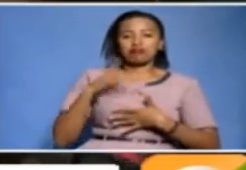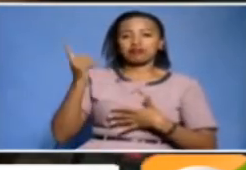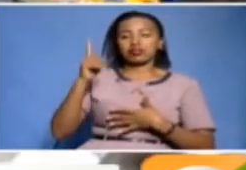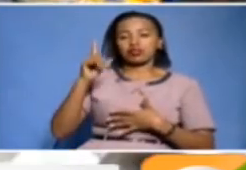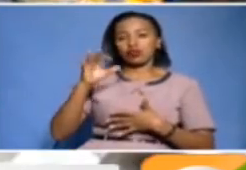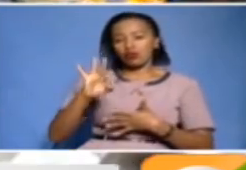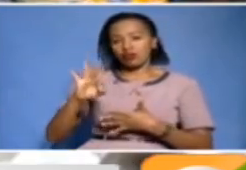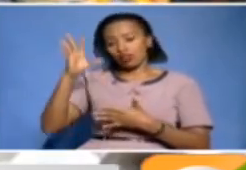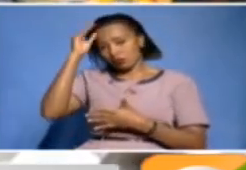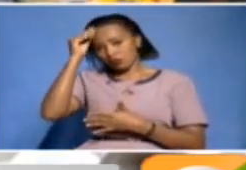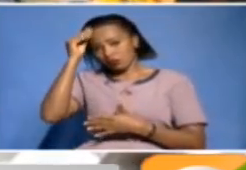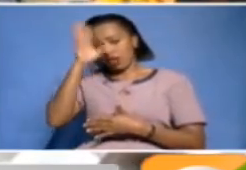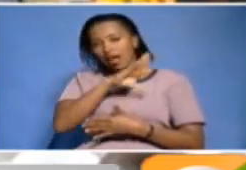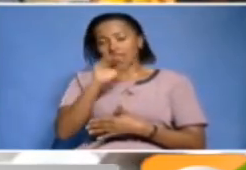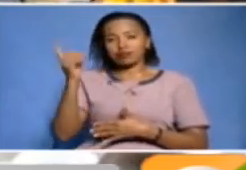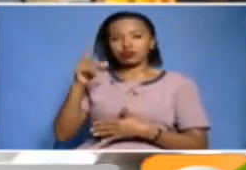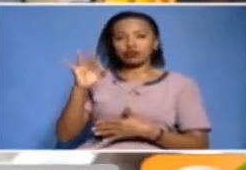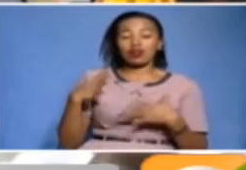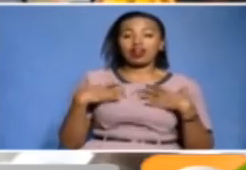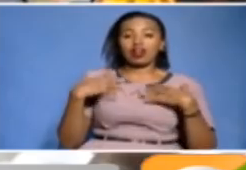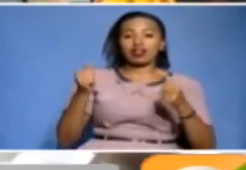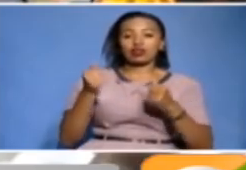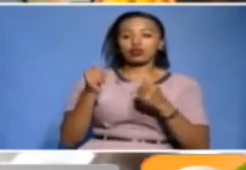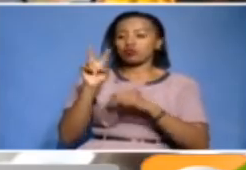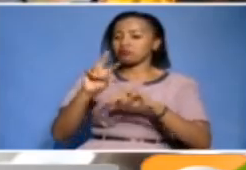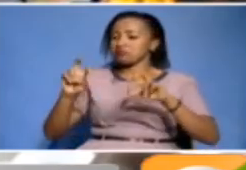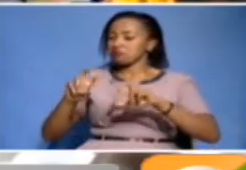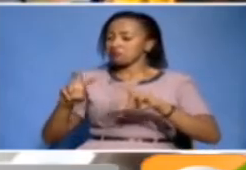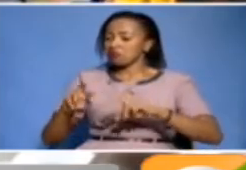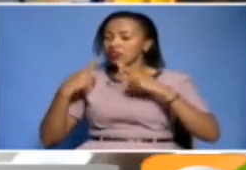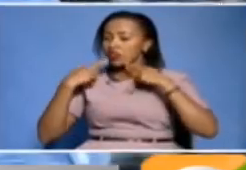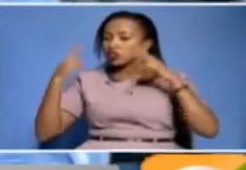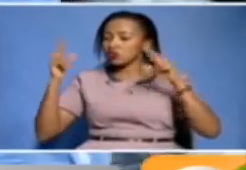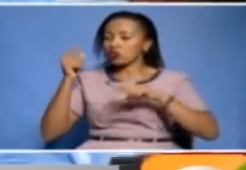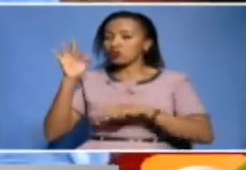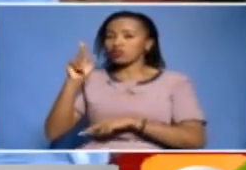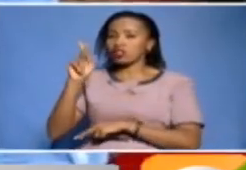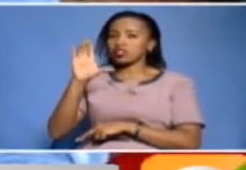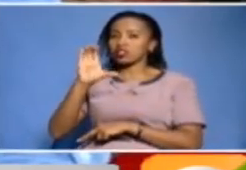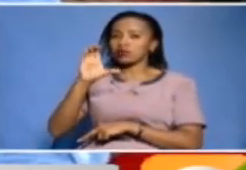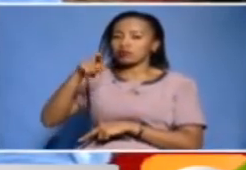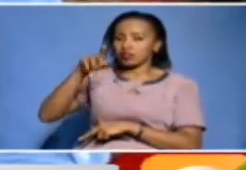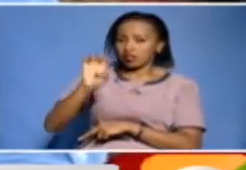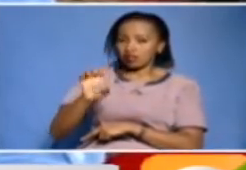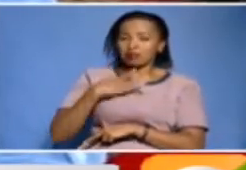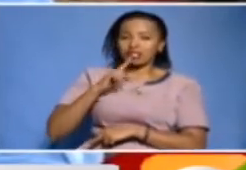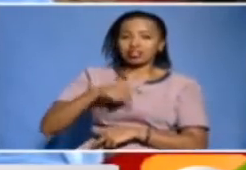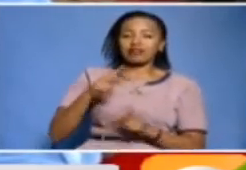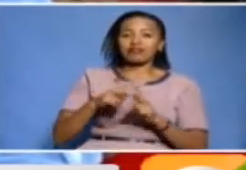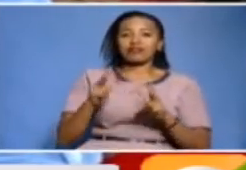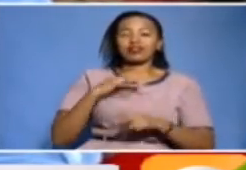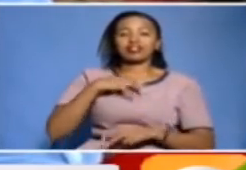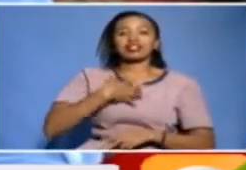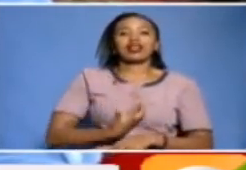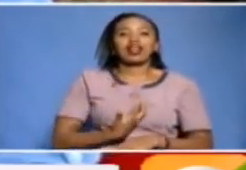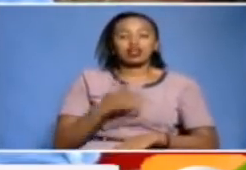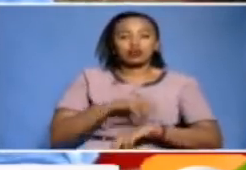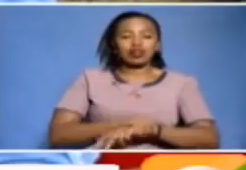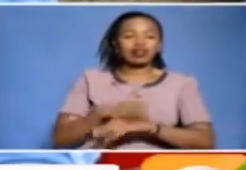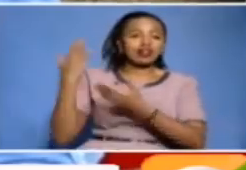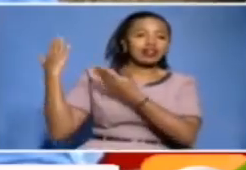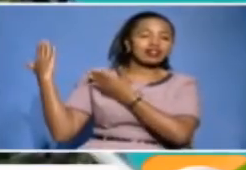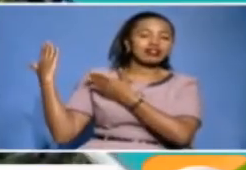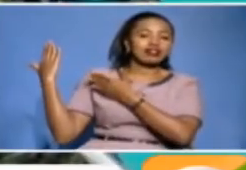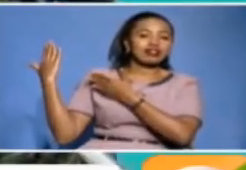Amina Mohamed, kuliangazia matokeo ya KCPE yalipokuwa yakitangazwa. And so I'm really tired of getting these clips of our